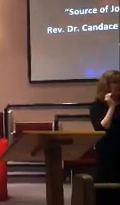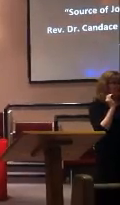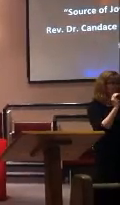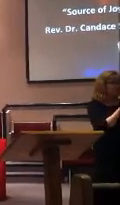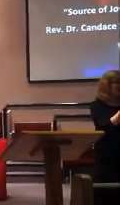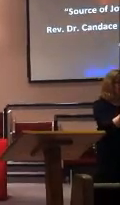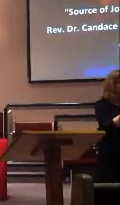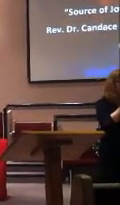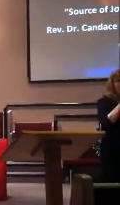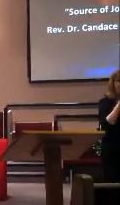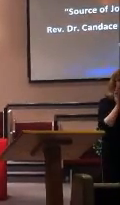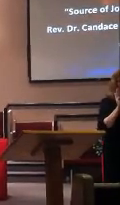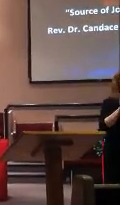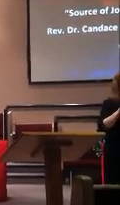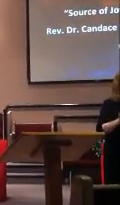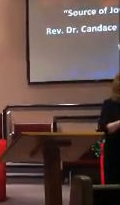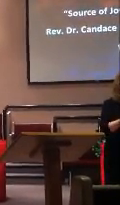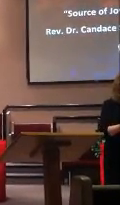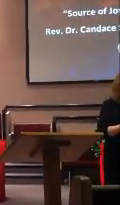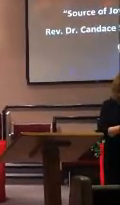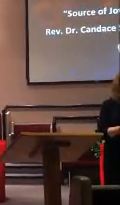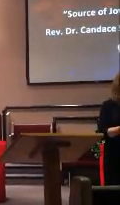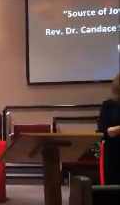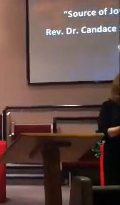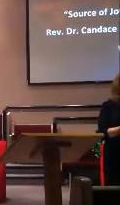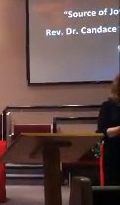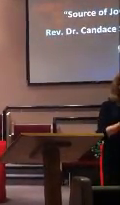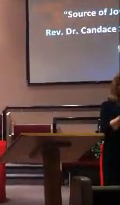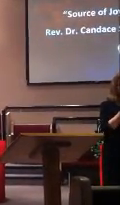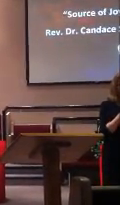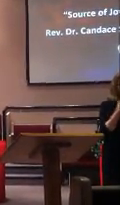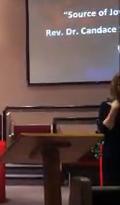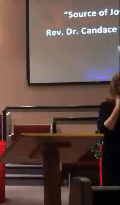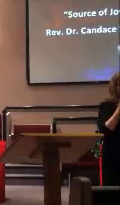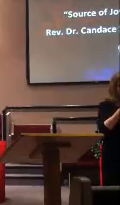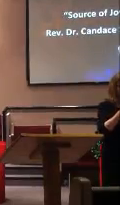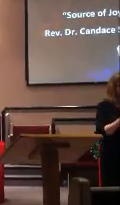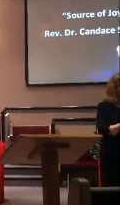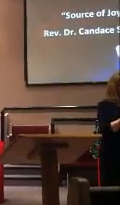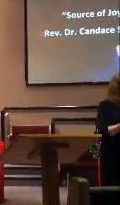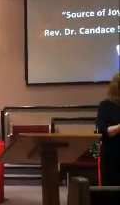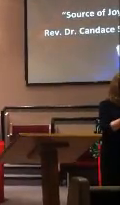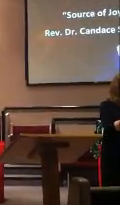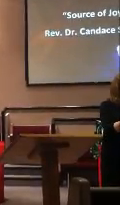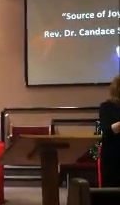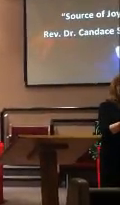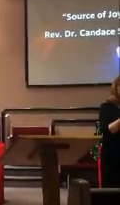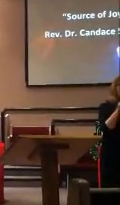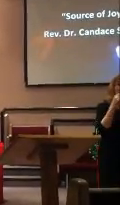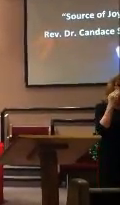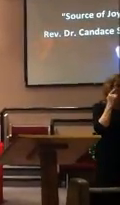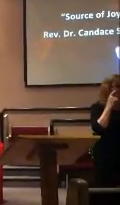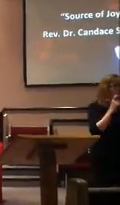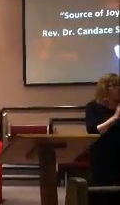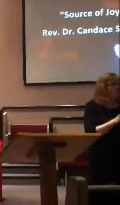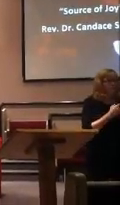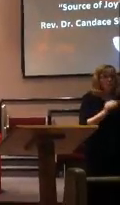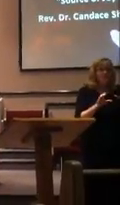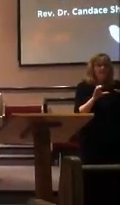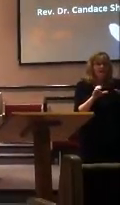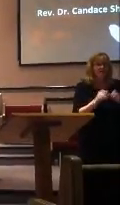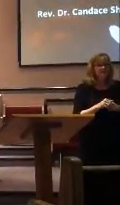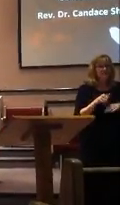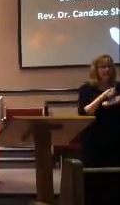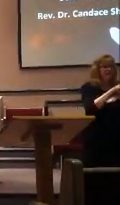to not just his disciples, those 12 that we consider to be the disciples. But you'll note that what he does is